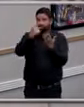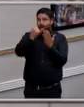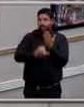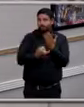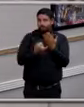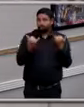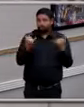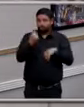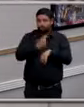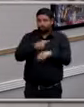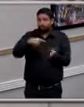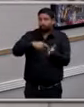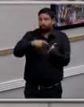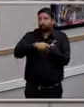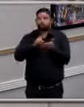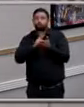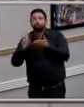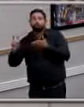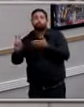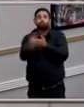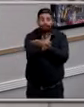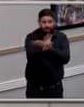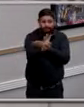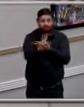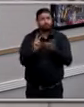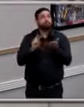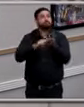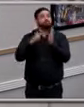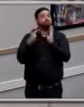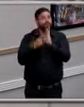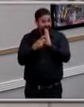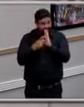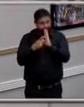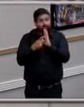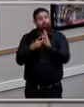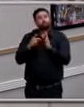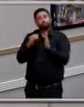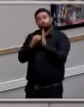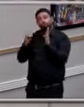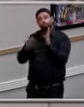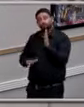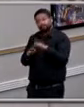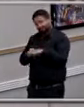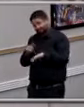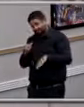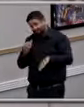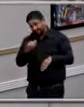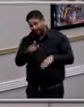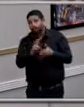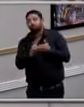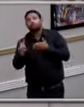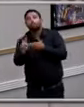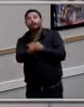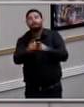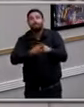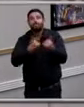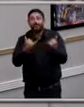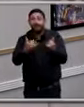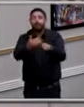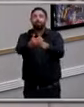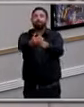due 2 weeks later, it would be submitted by the student 2 weeks from now, no later